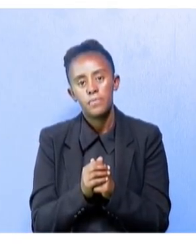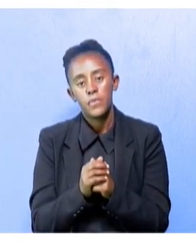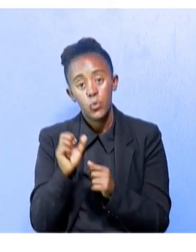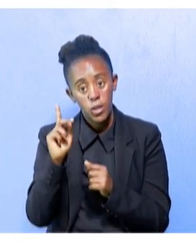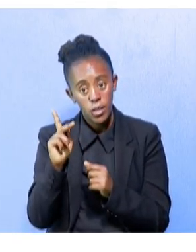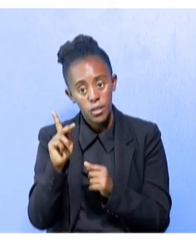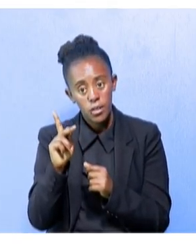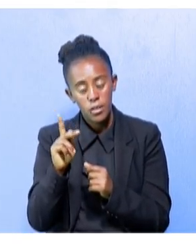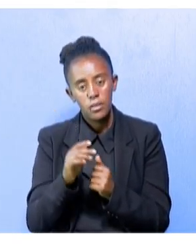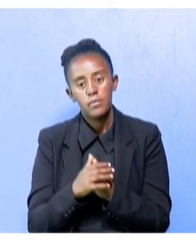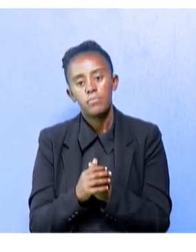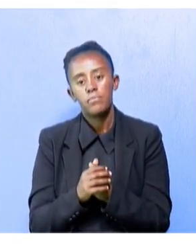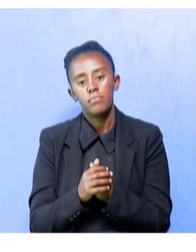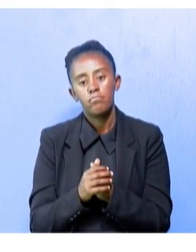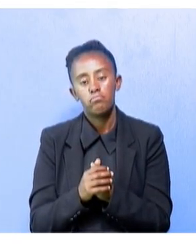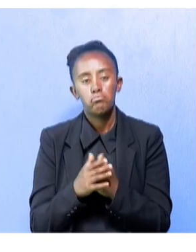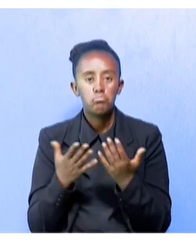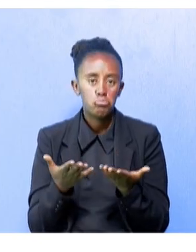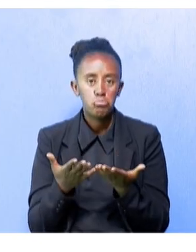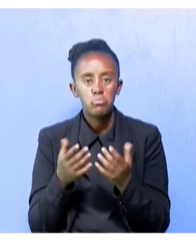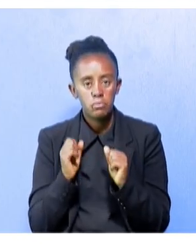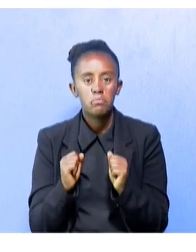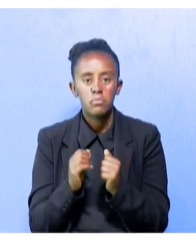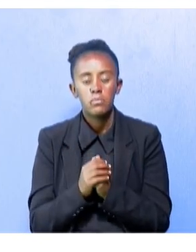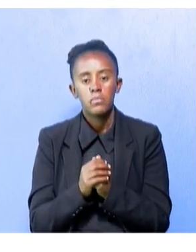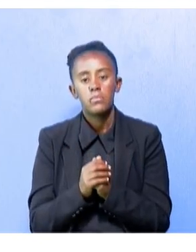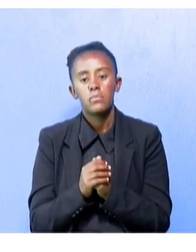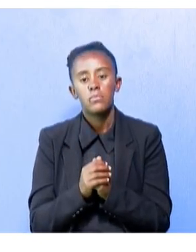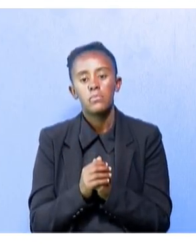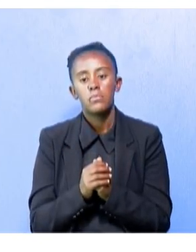Okay, it's possible to write.